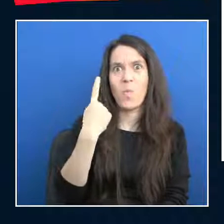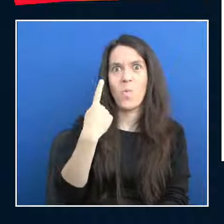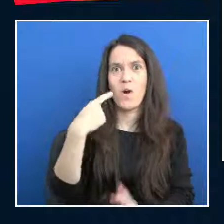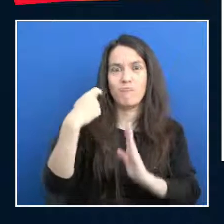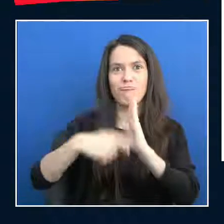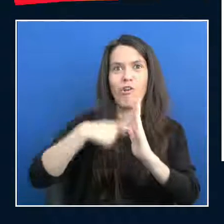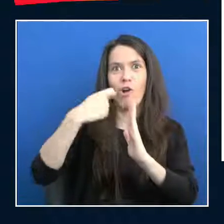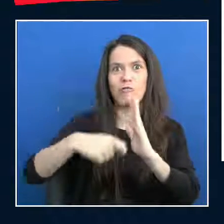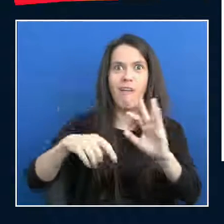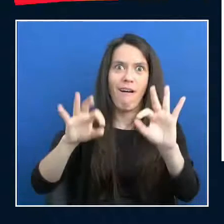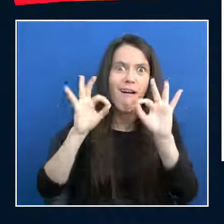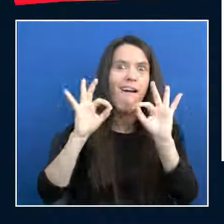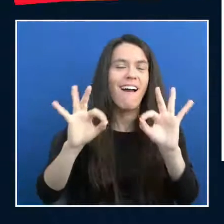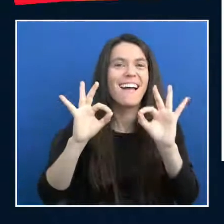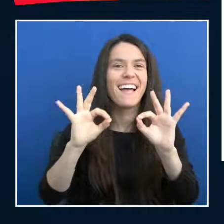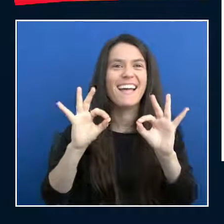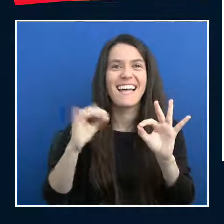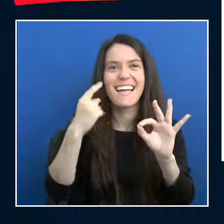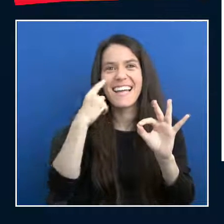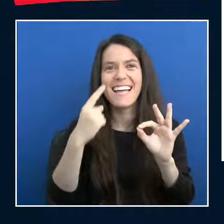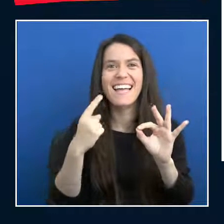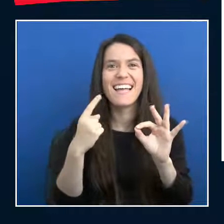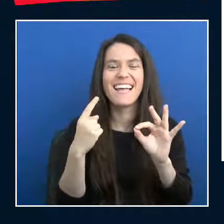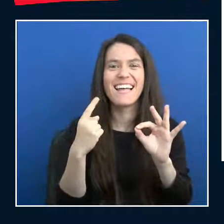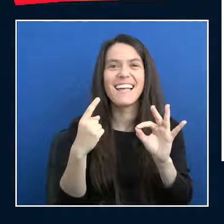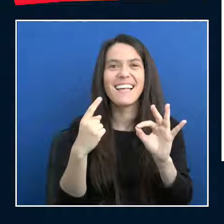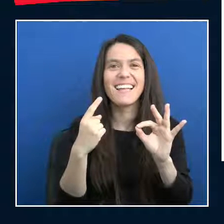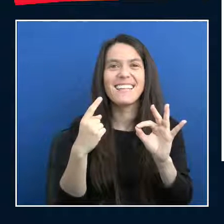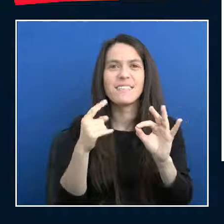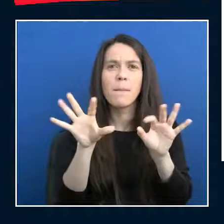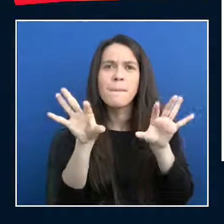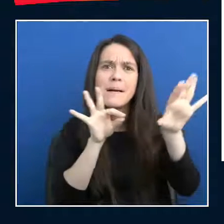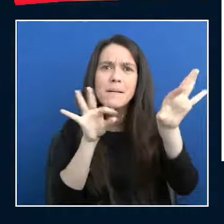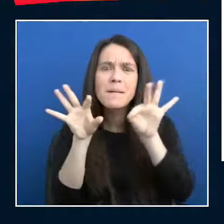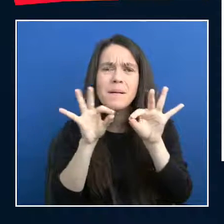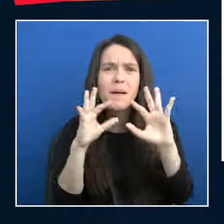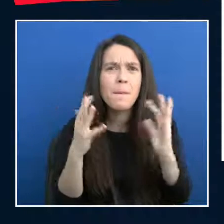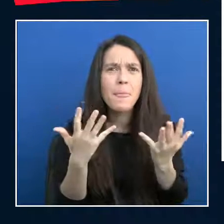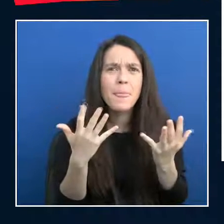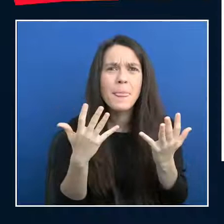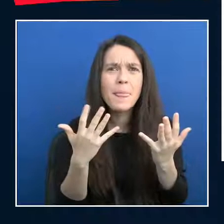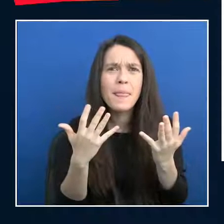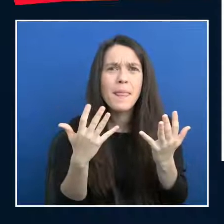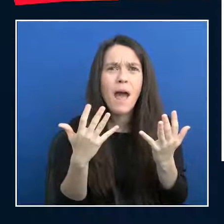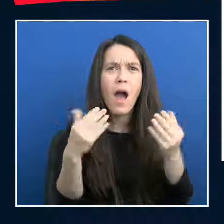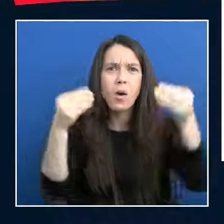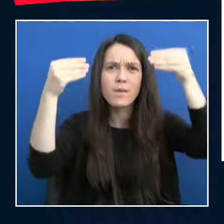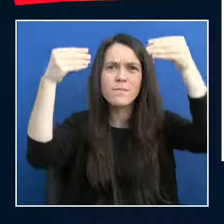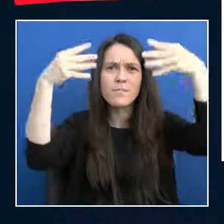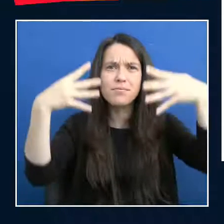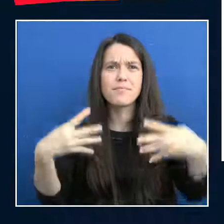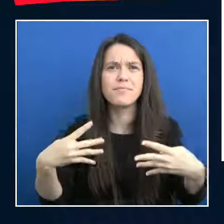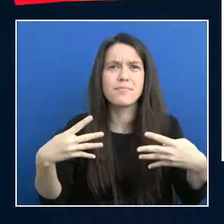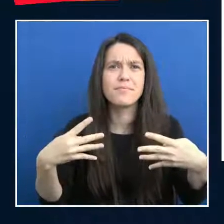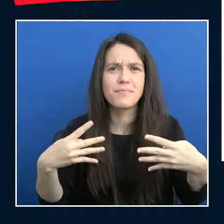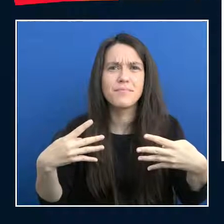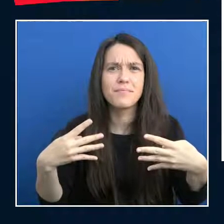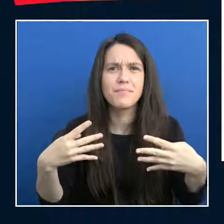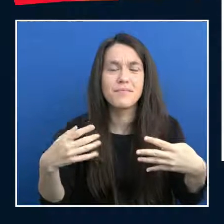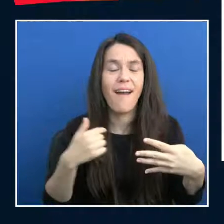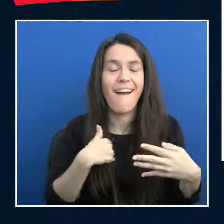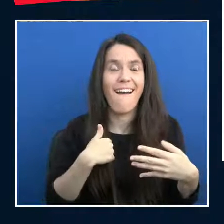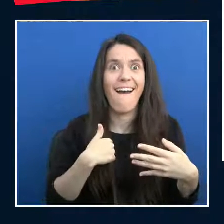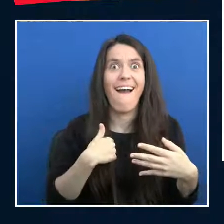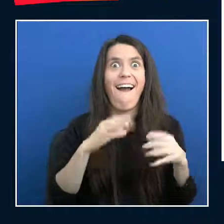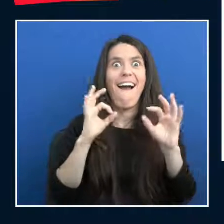programmed the picking, so like the normal warehouse, and I had a lot of fun using all